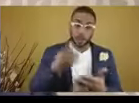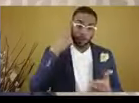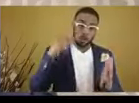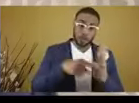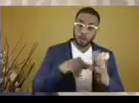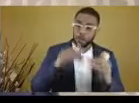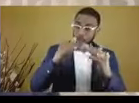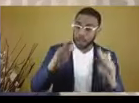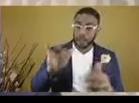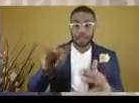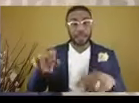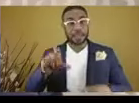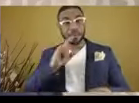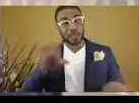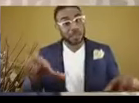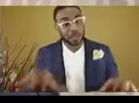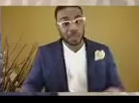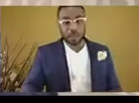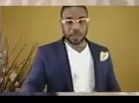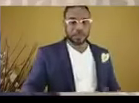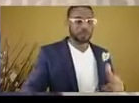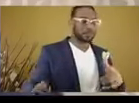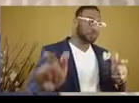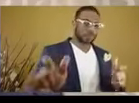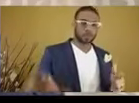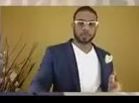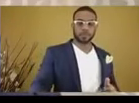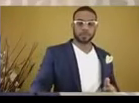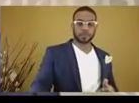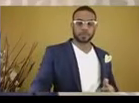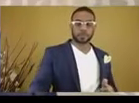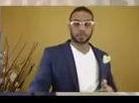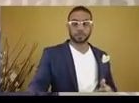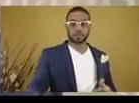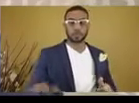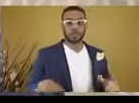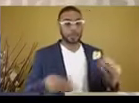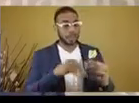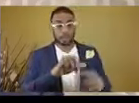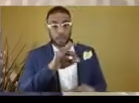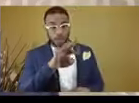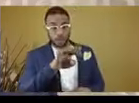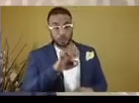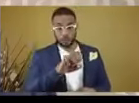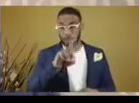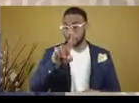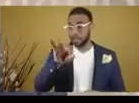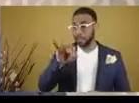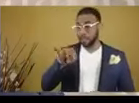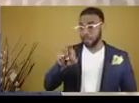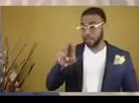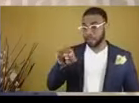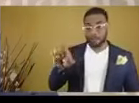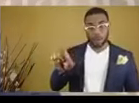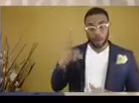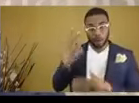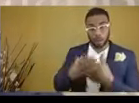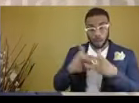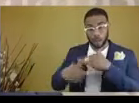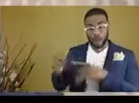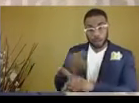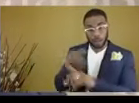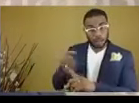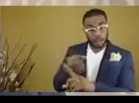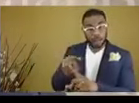housing, and that needs to be done ASAP. In addition to that, Freddie and Fannie Mae have been under attack. And